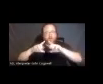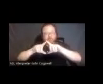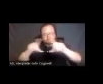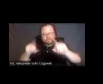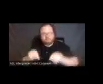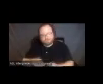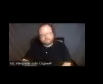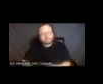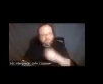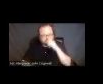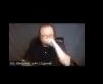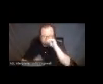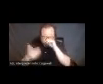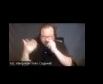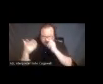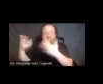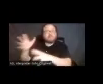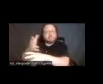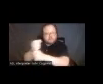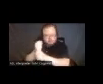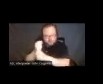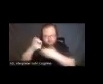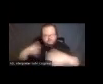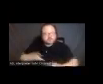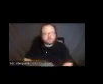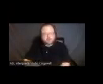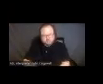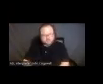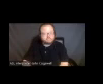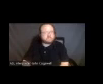And she received her card.